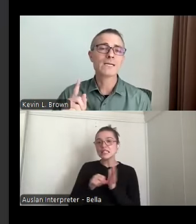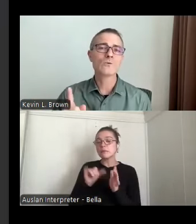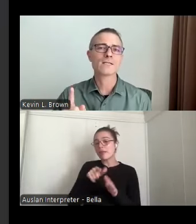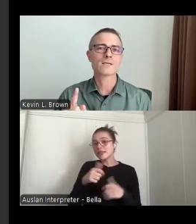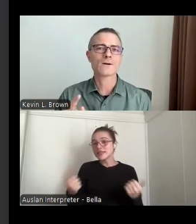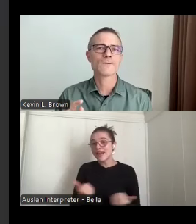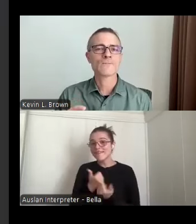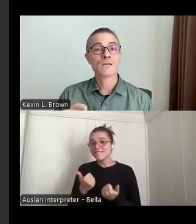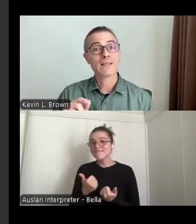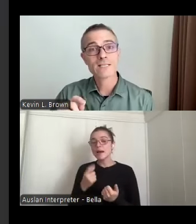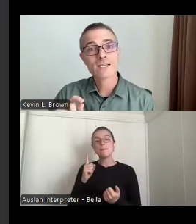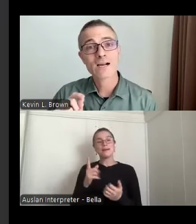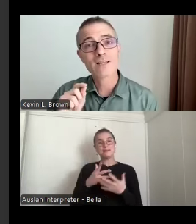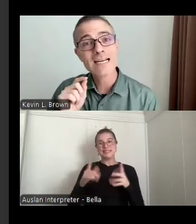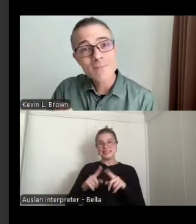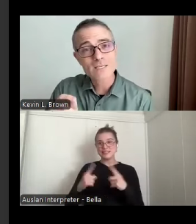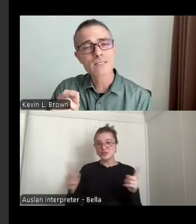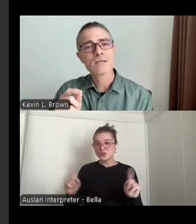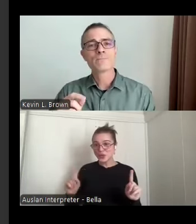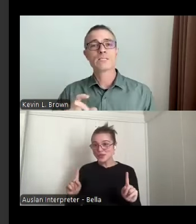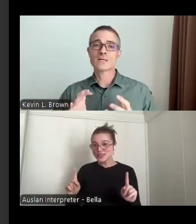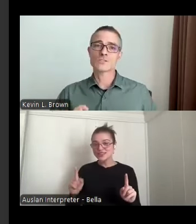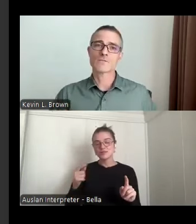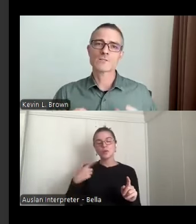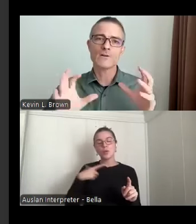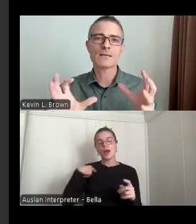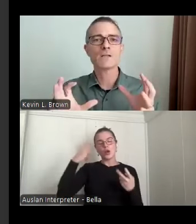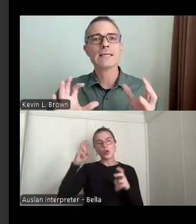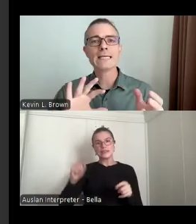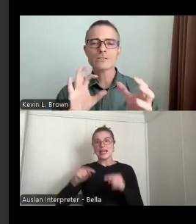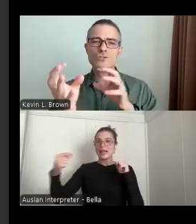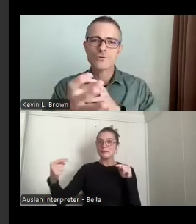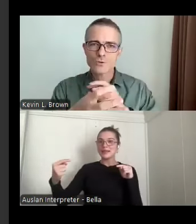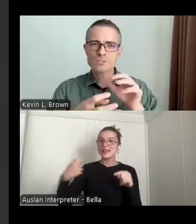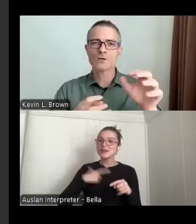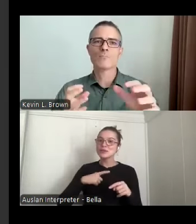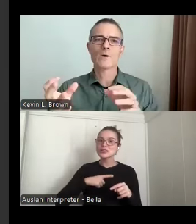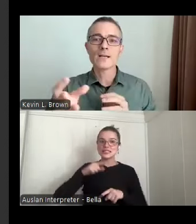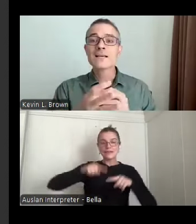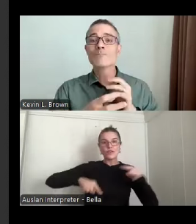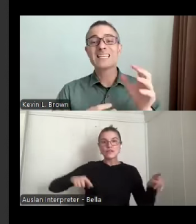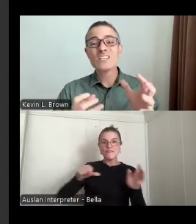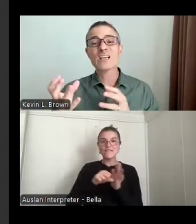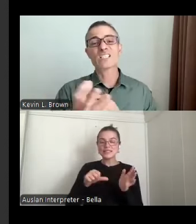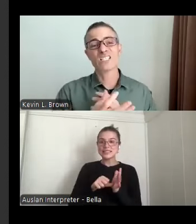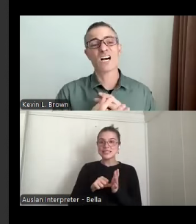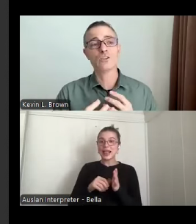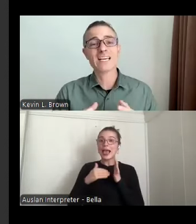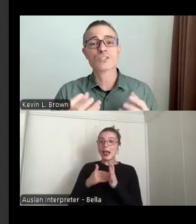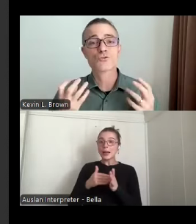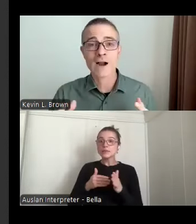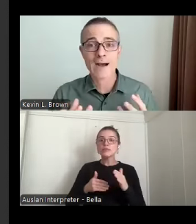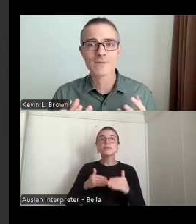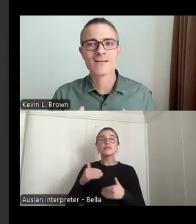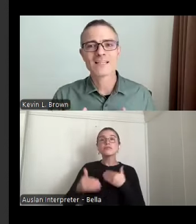the big nuance here, and the reason I call it a nemesis, is because diversified funding gets you to a certain point, but then you get stuck, you